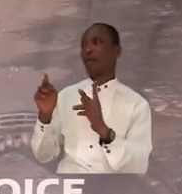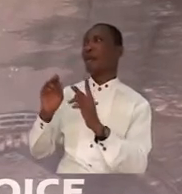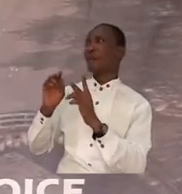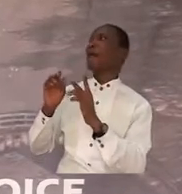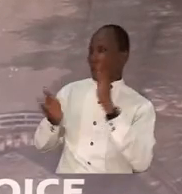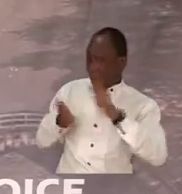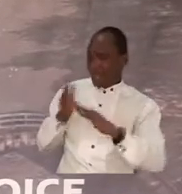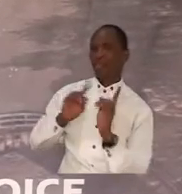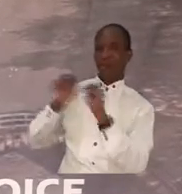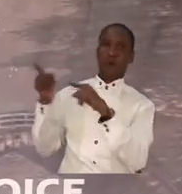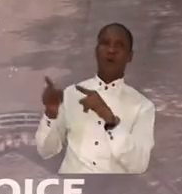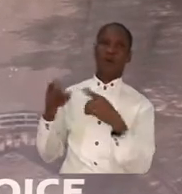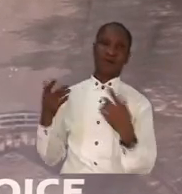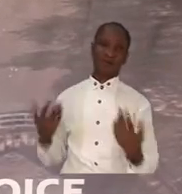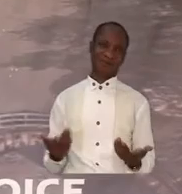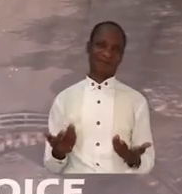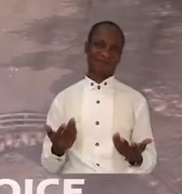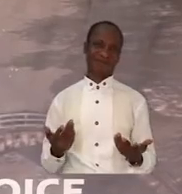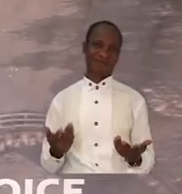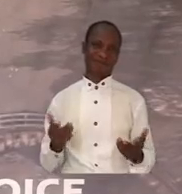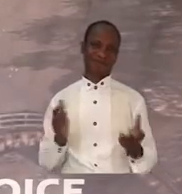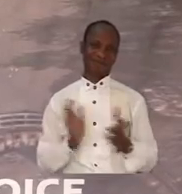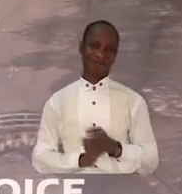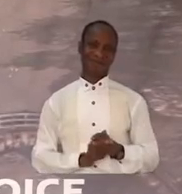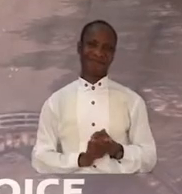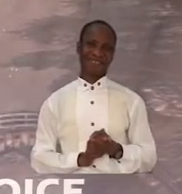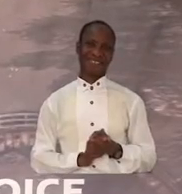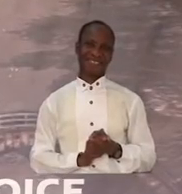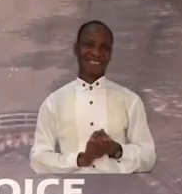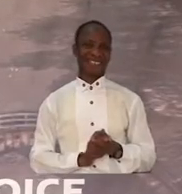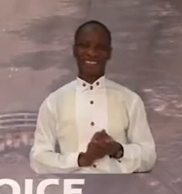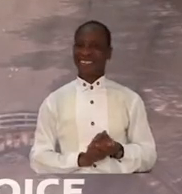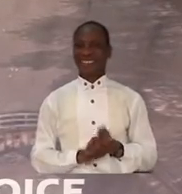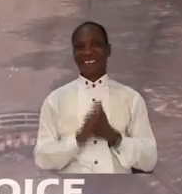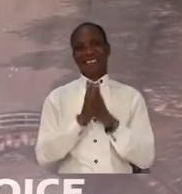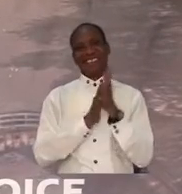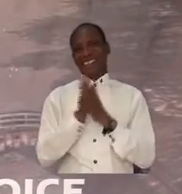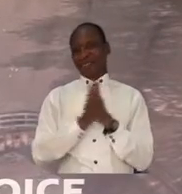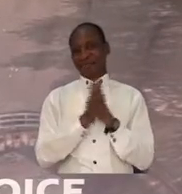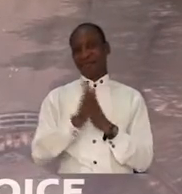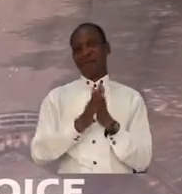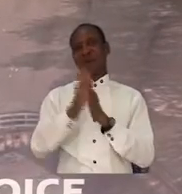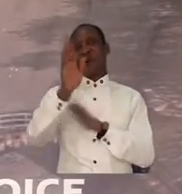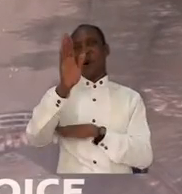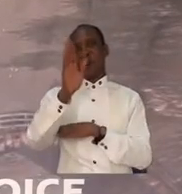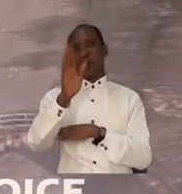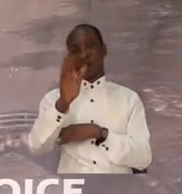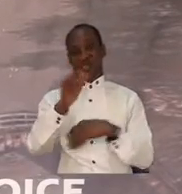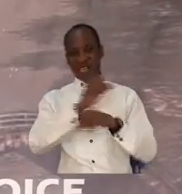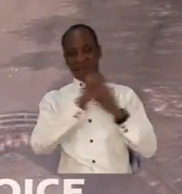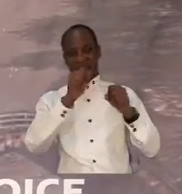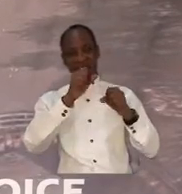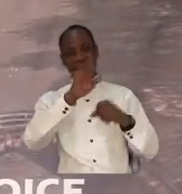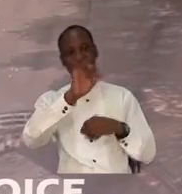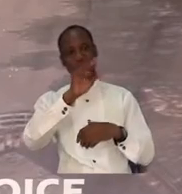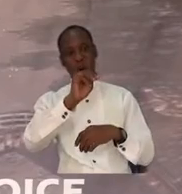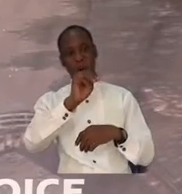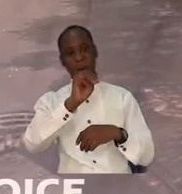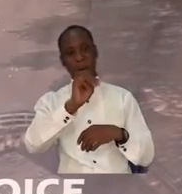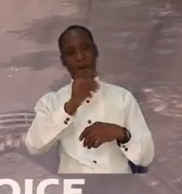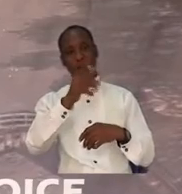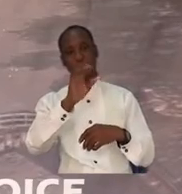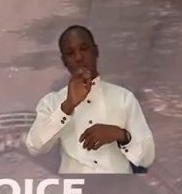ho adofo adisye ni nyina ne se o yankopon sa abre no o yi nkwa gye firi Sodom ni Gomora